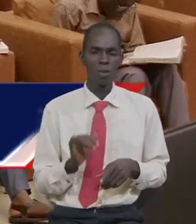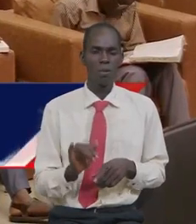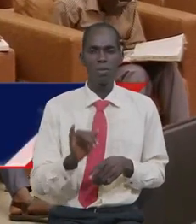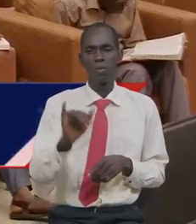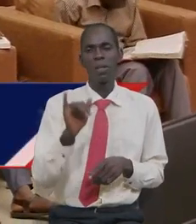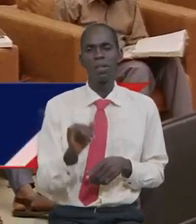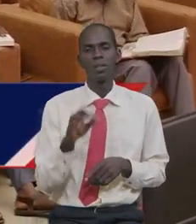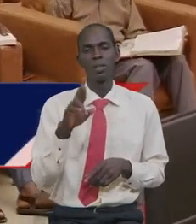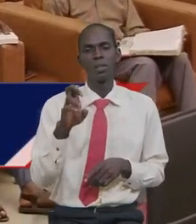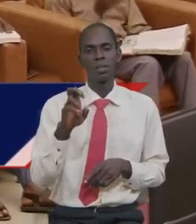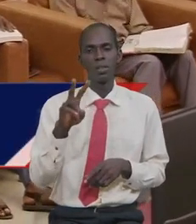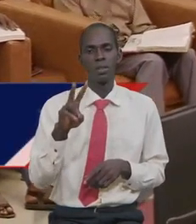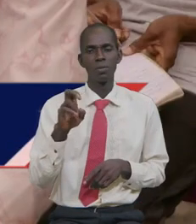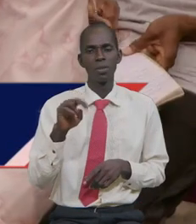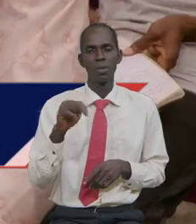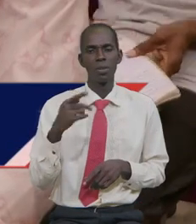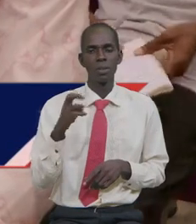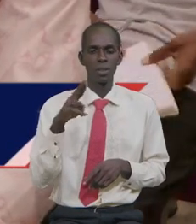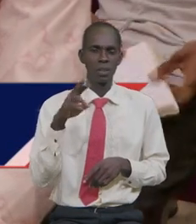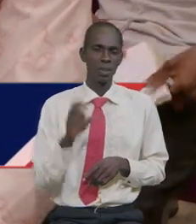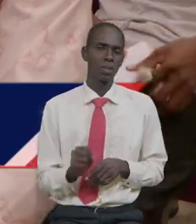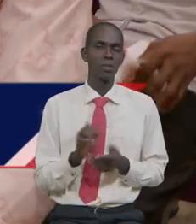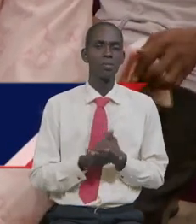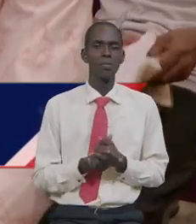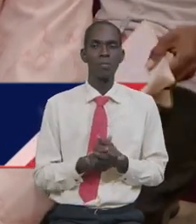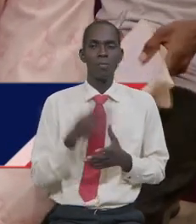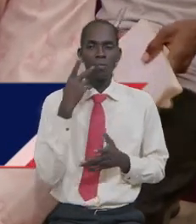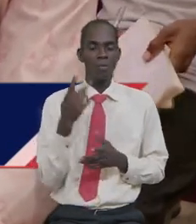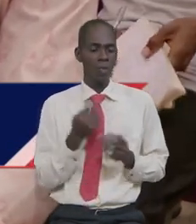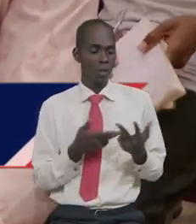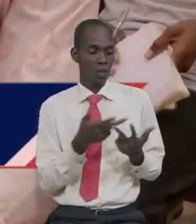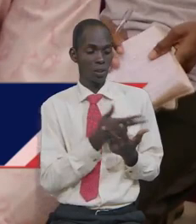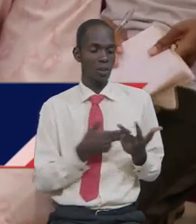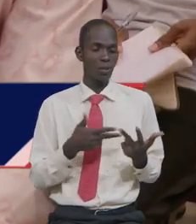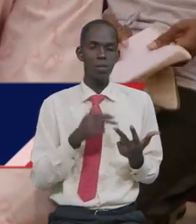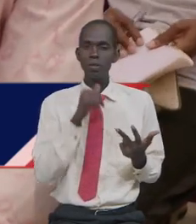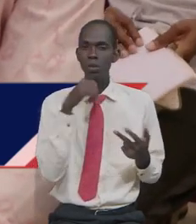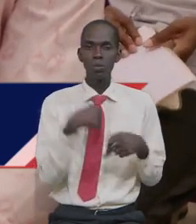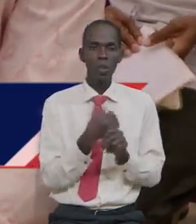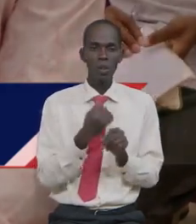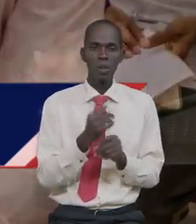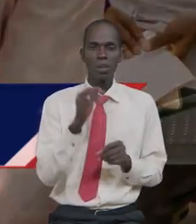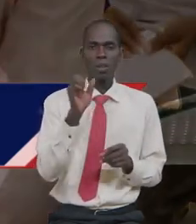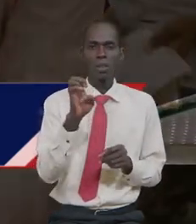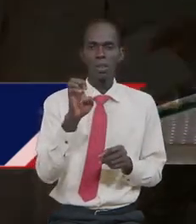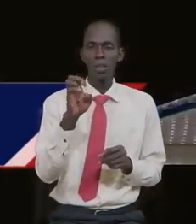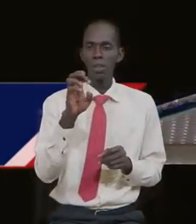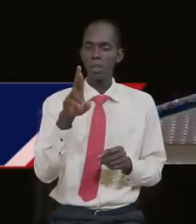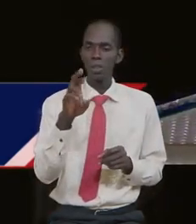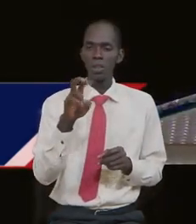to revenge. Shadrach, Meshach, and Abednego had not offended anyone. Nebuchadnezzar